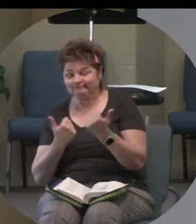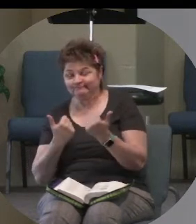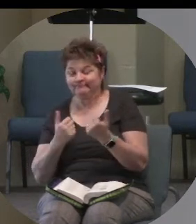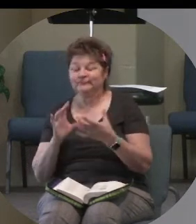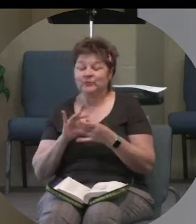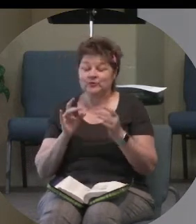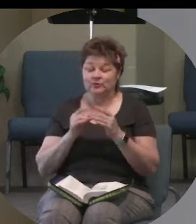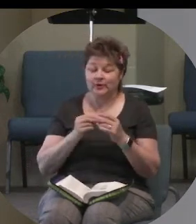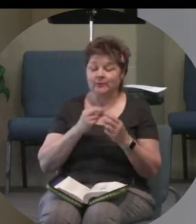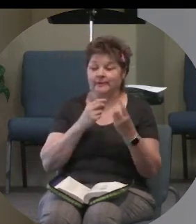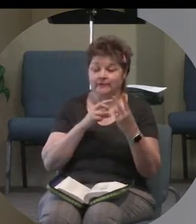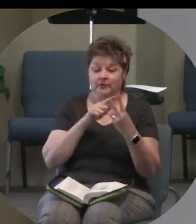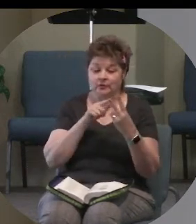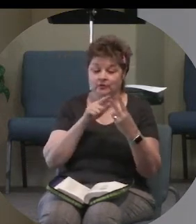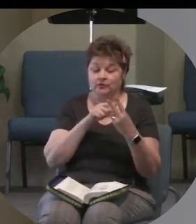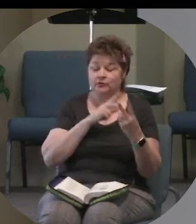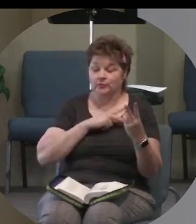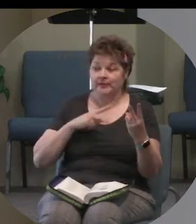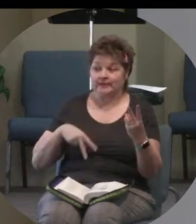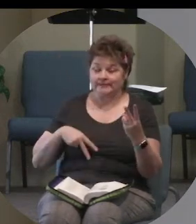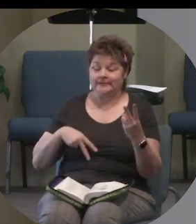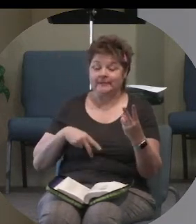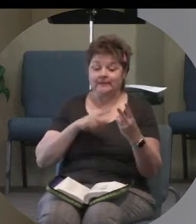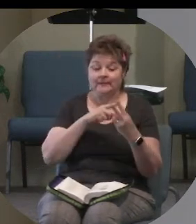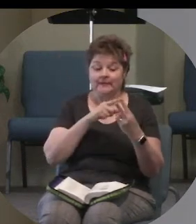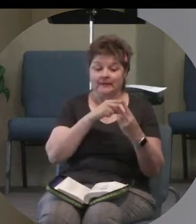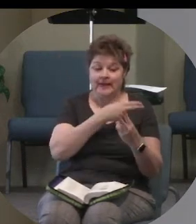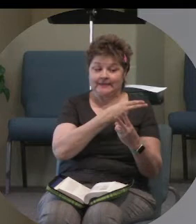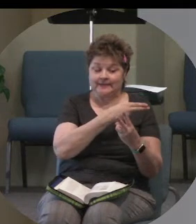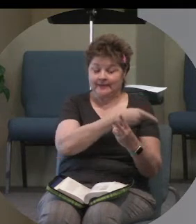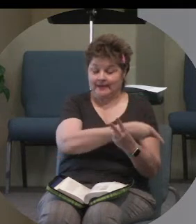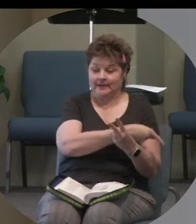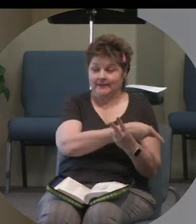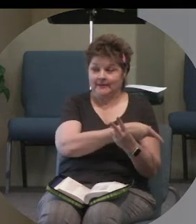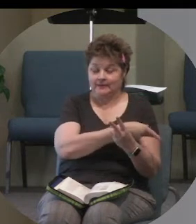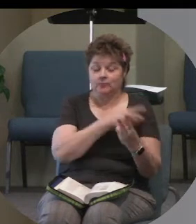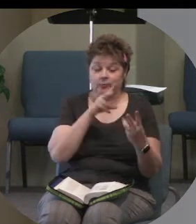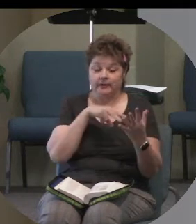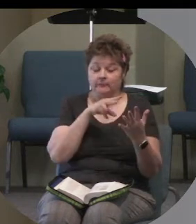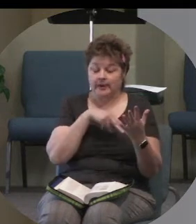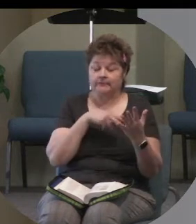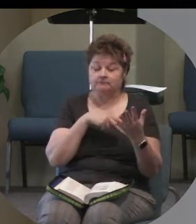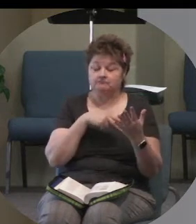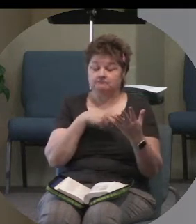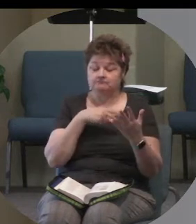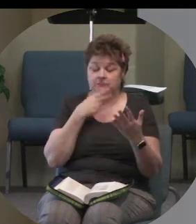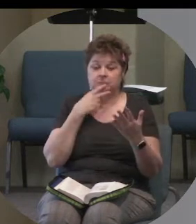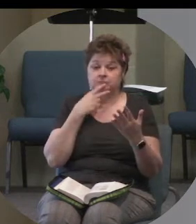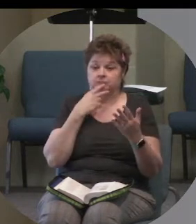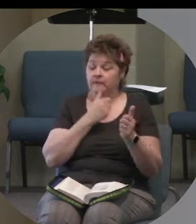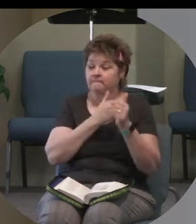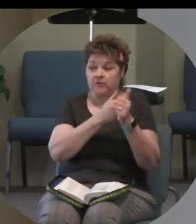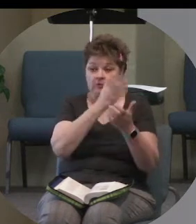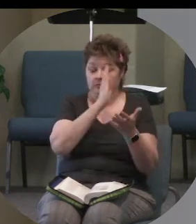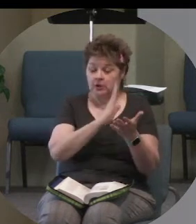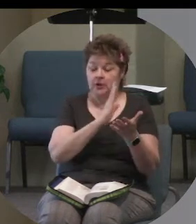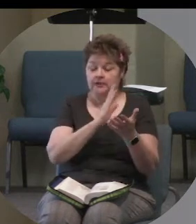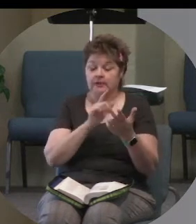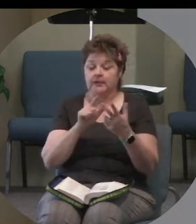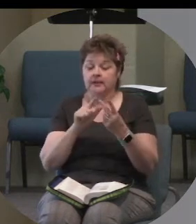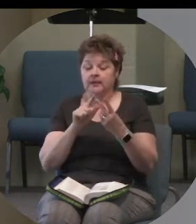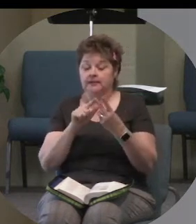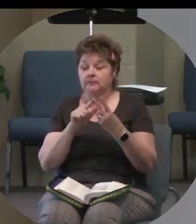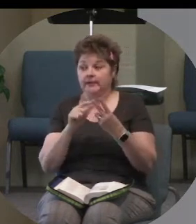have two kings. We have Hezekiah, who we read is stated to be a king that followed after God, and we have a king